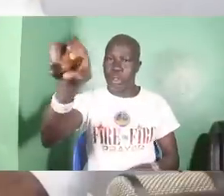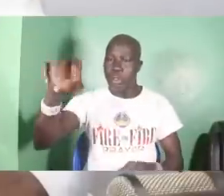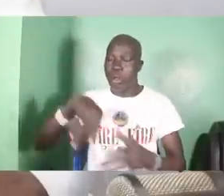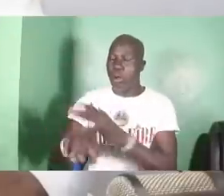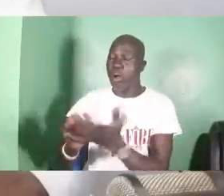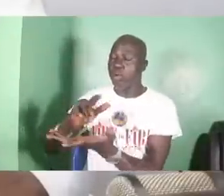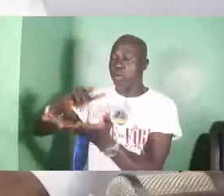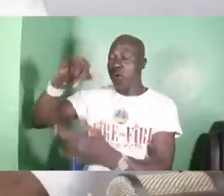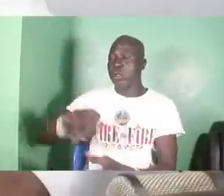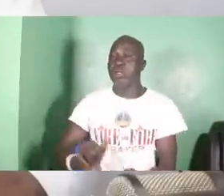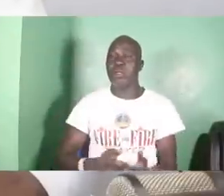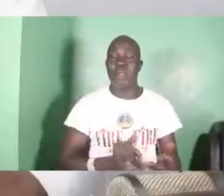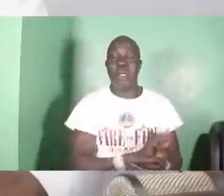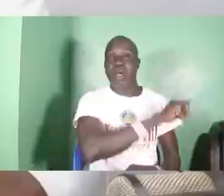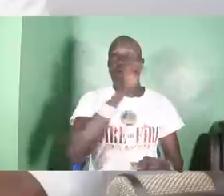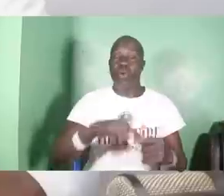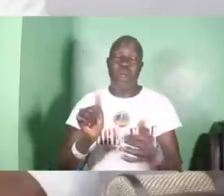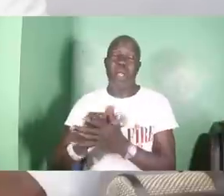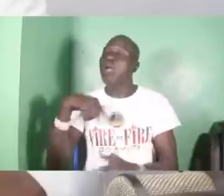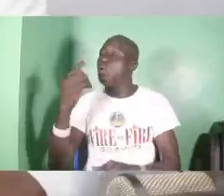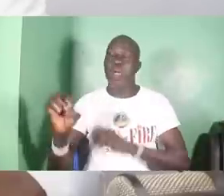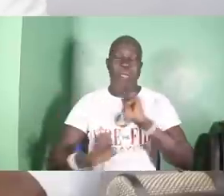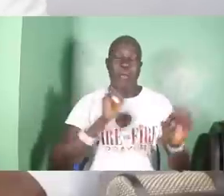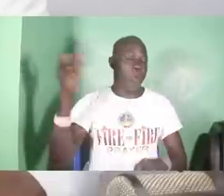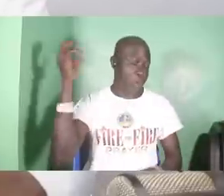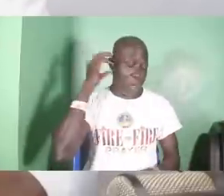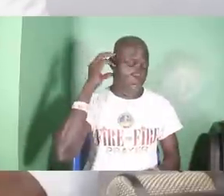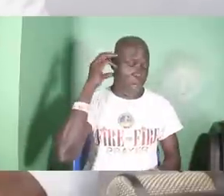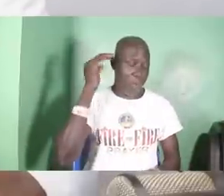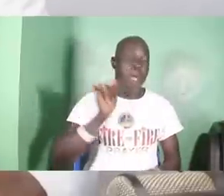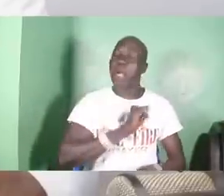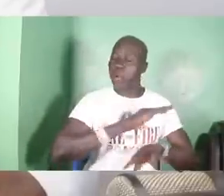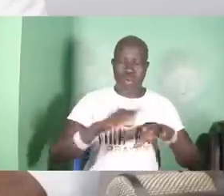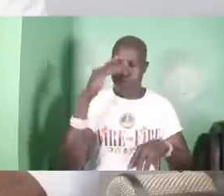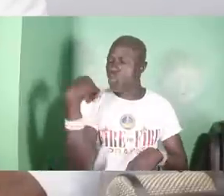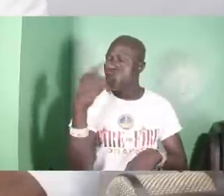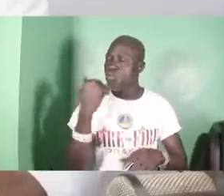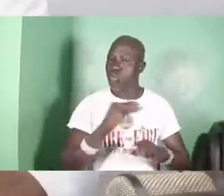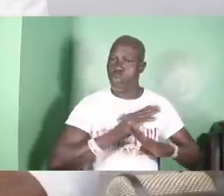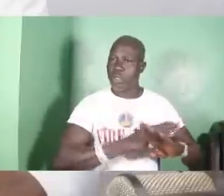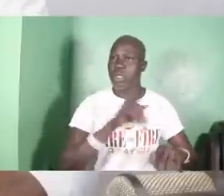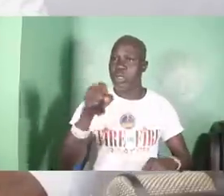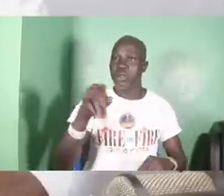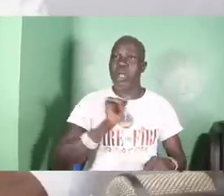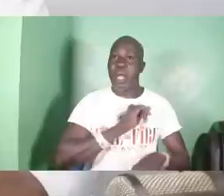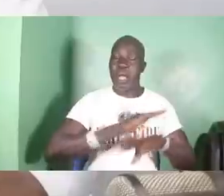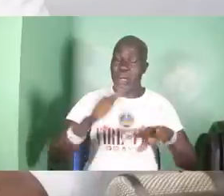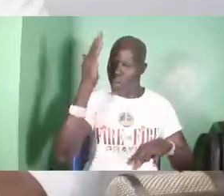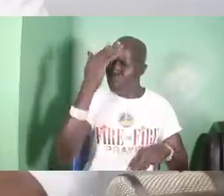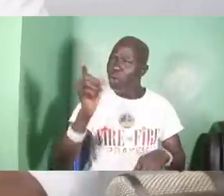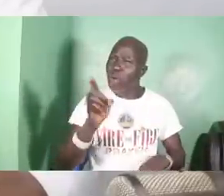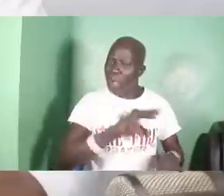that it's time for your journey of glory. Someone that is hearing me. I don't know the one that delay you. I